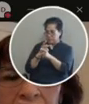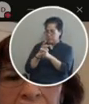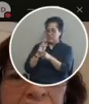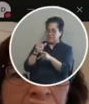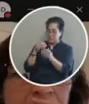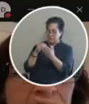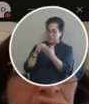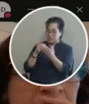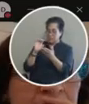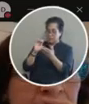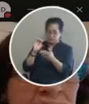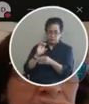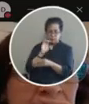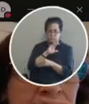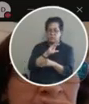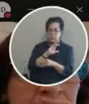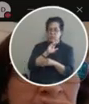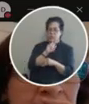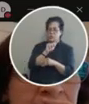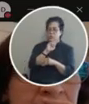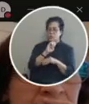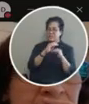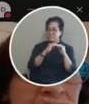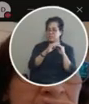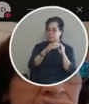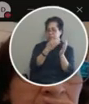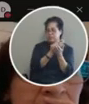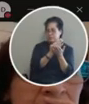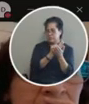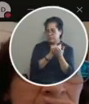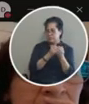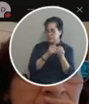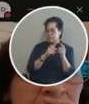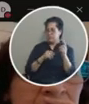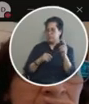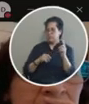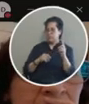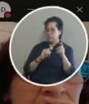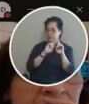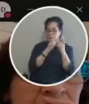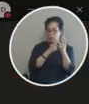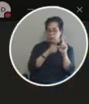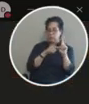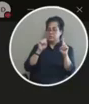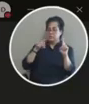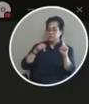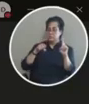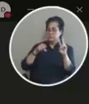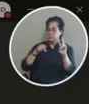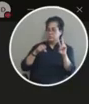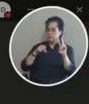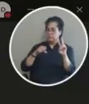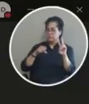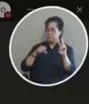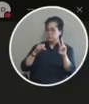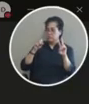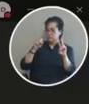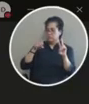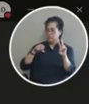the funds are appropriated to the rate stabilization fund. Aye. Anello.